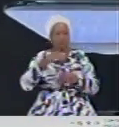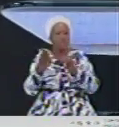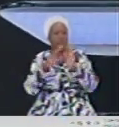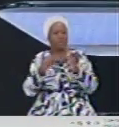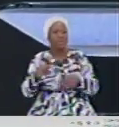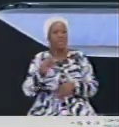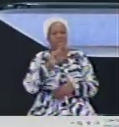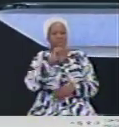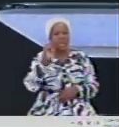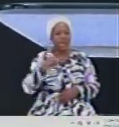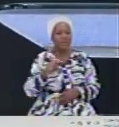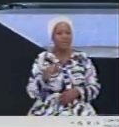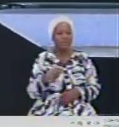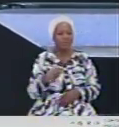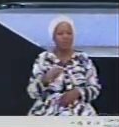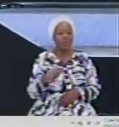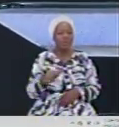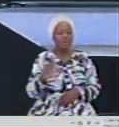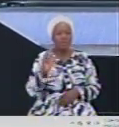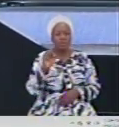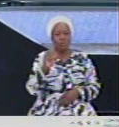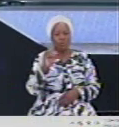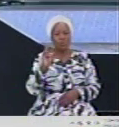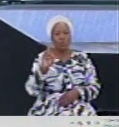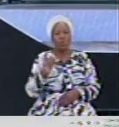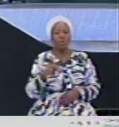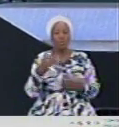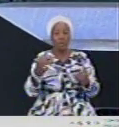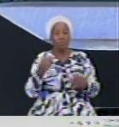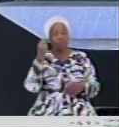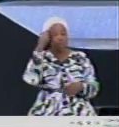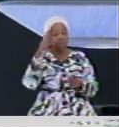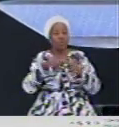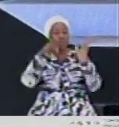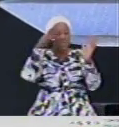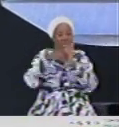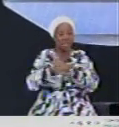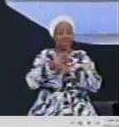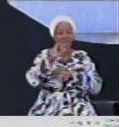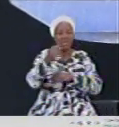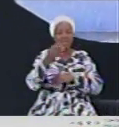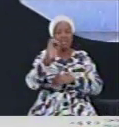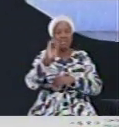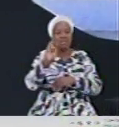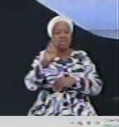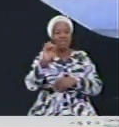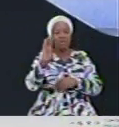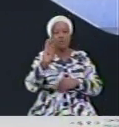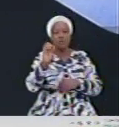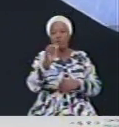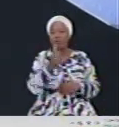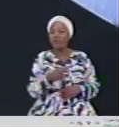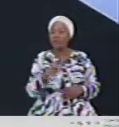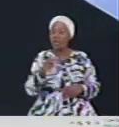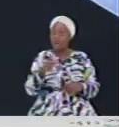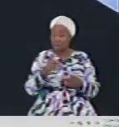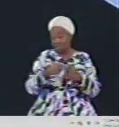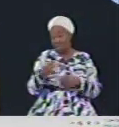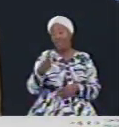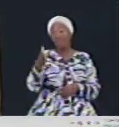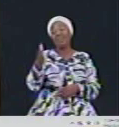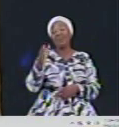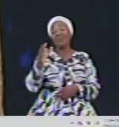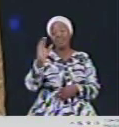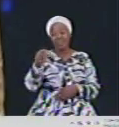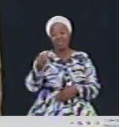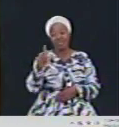Therefore, Solomon sought to kill Jeroboam. He said, that's the one God you are mentioning.